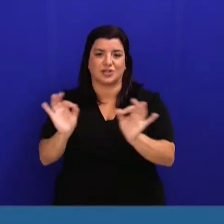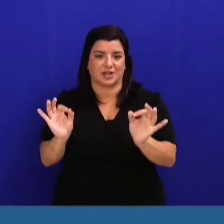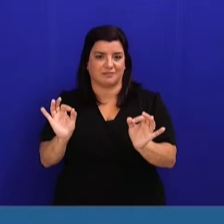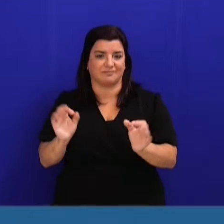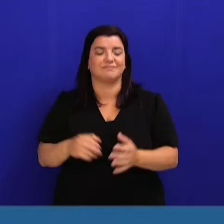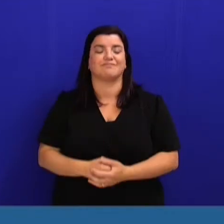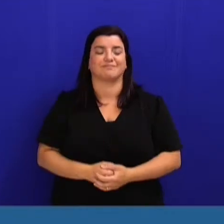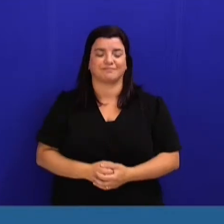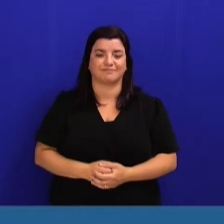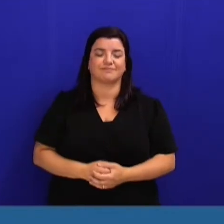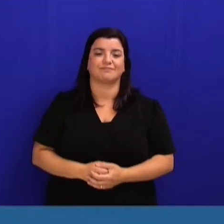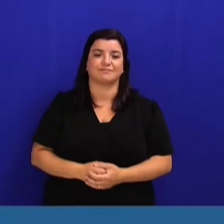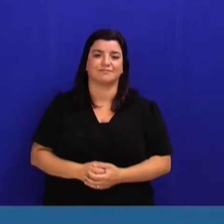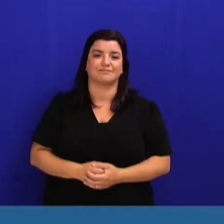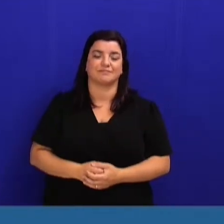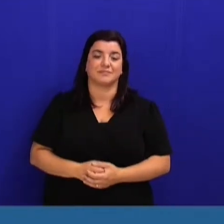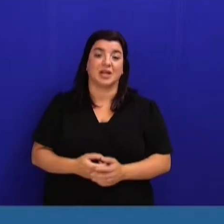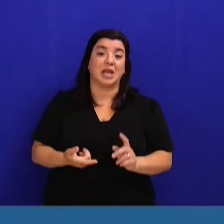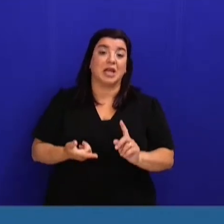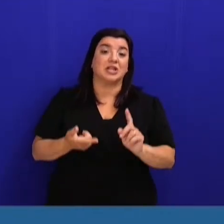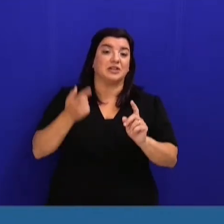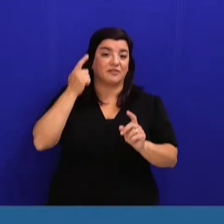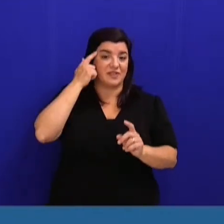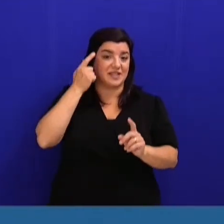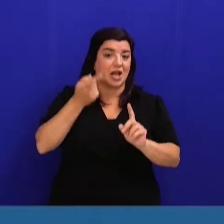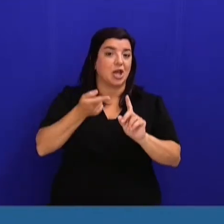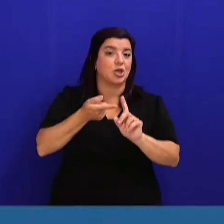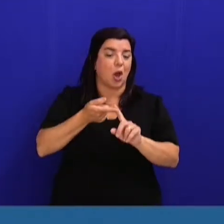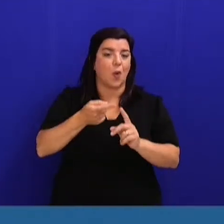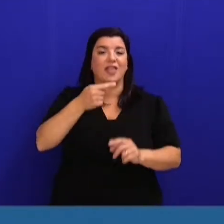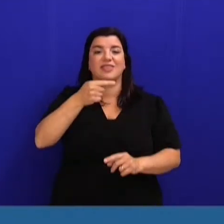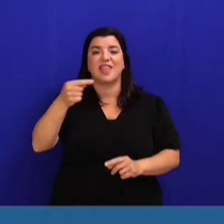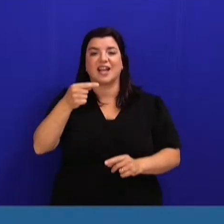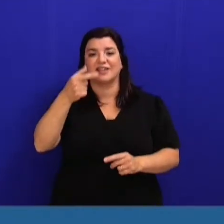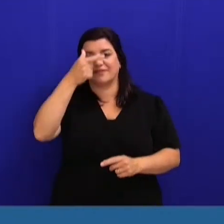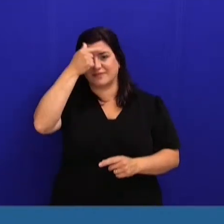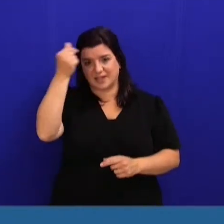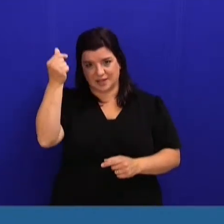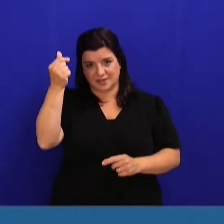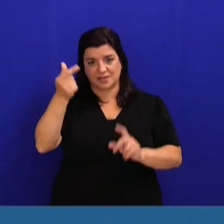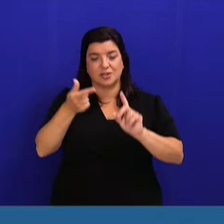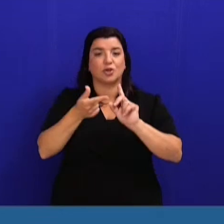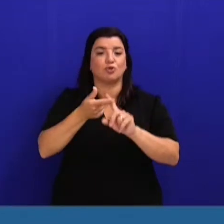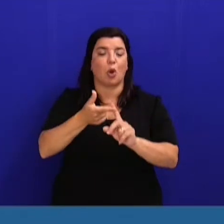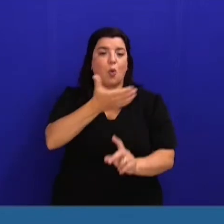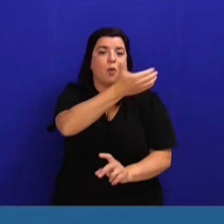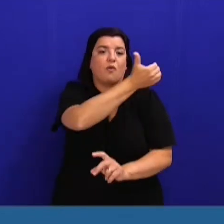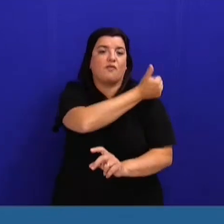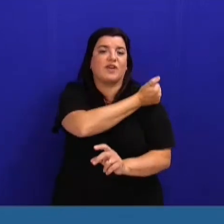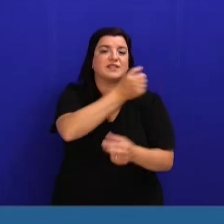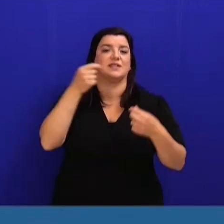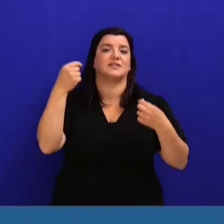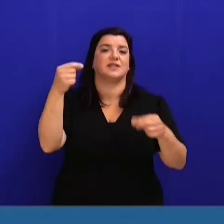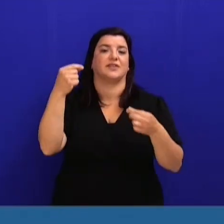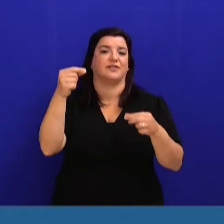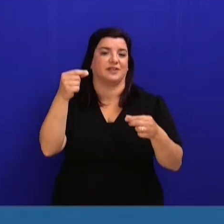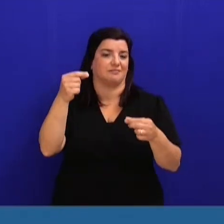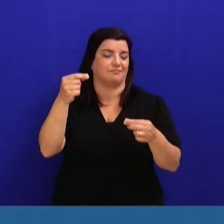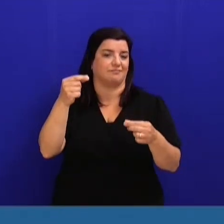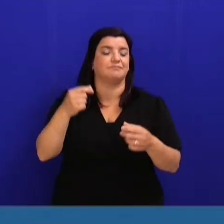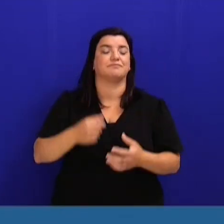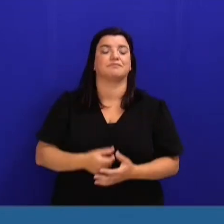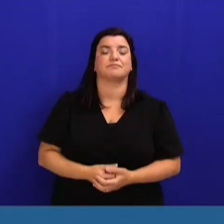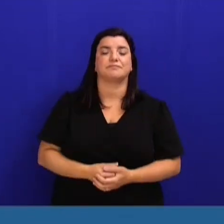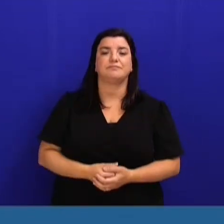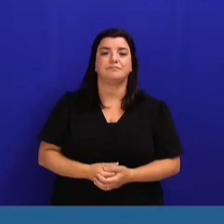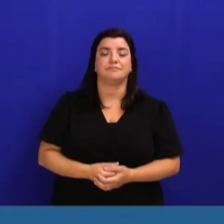PCR test mill-barra li jkun għamlu within 72 hours qabel ma jkun wasal hawn Malta. U jekk inħarsu fuq l-ewwel jumejn,